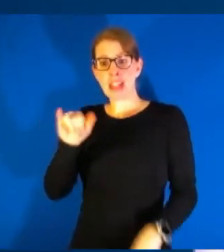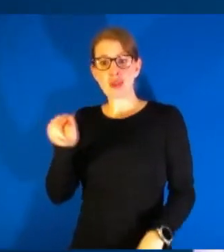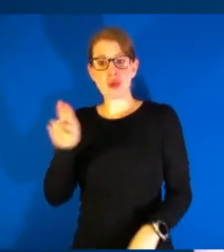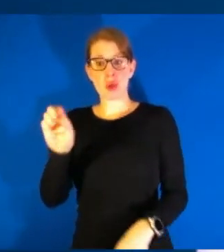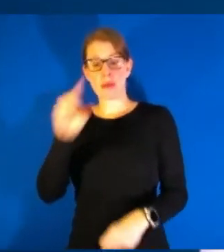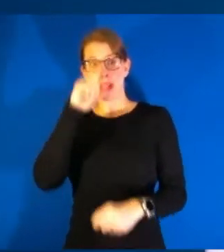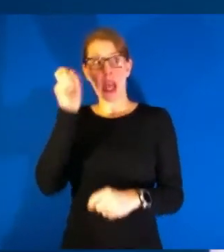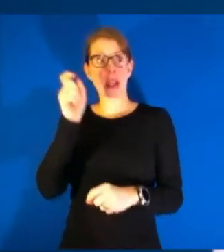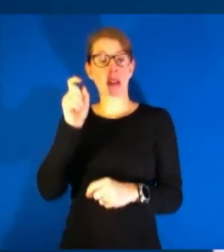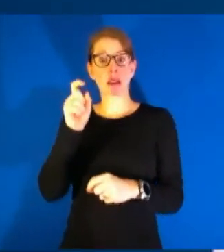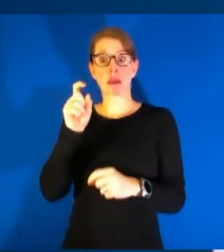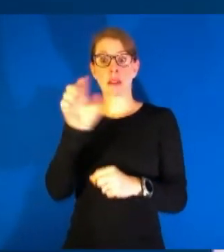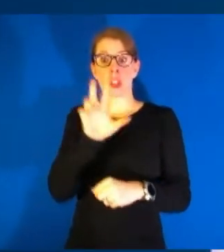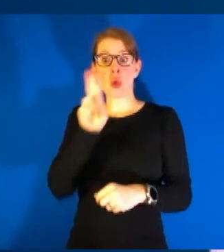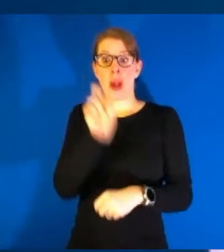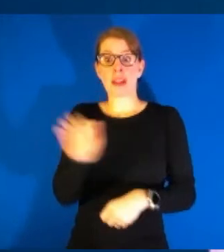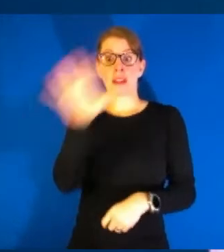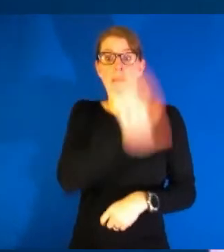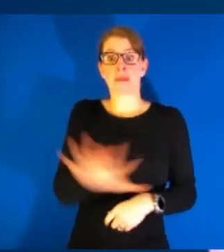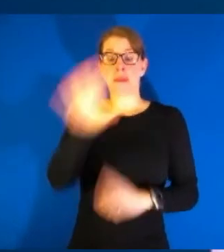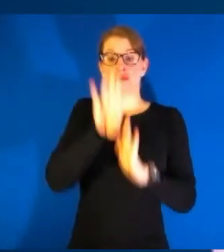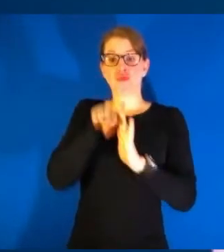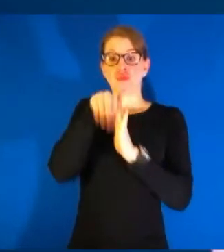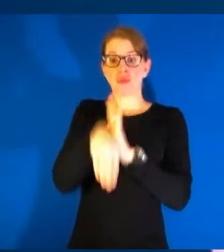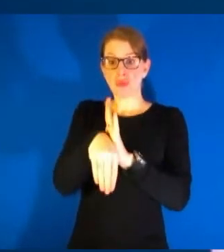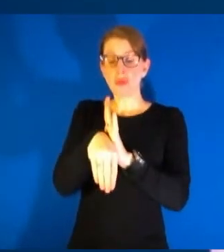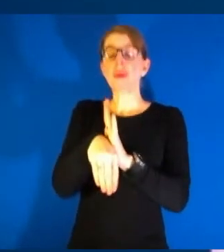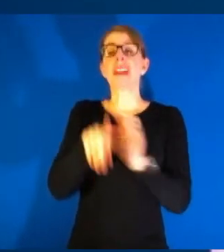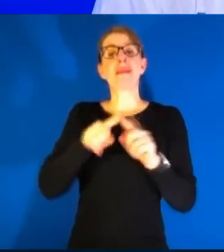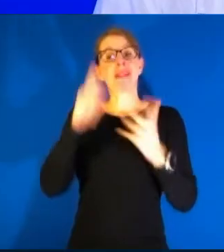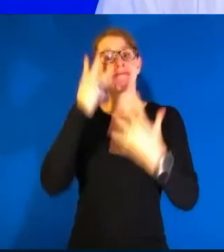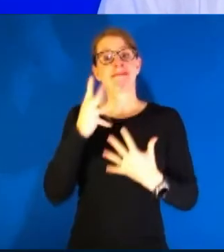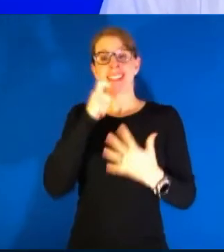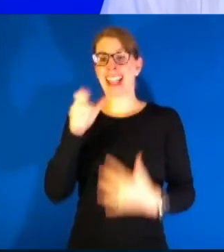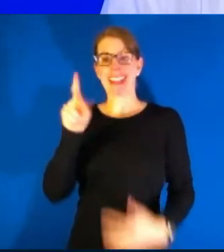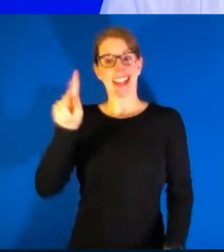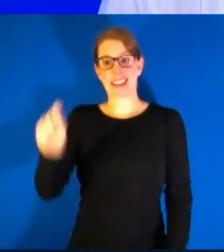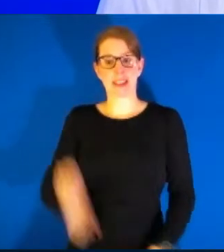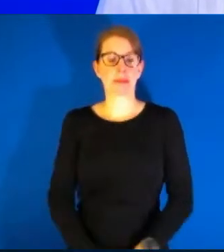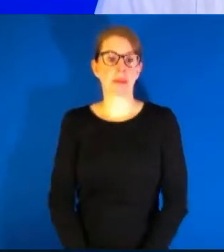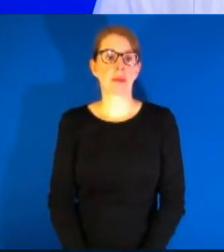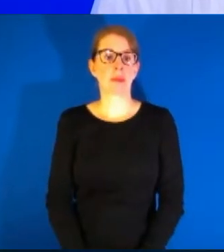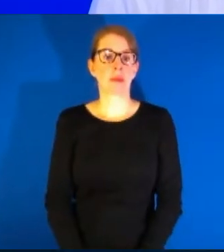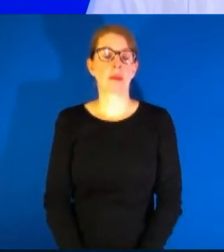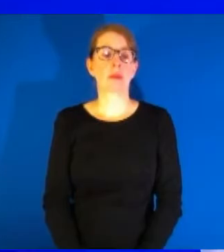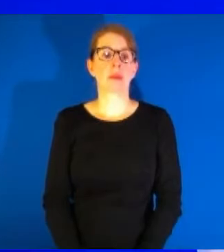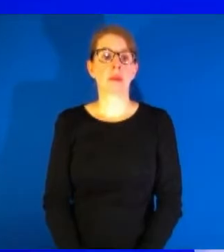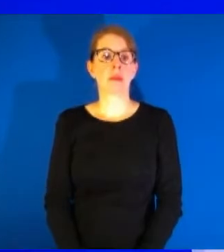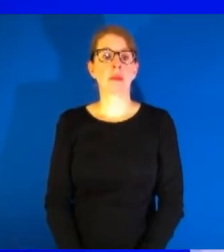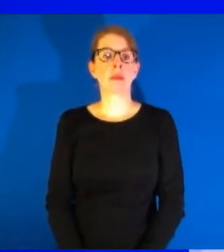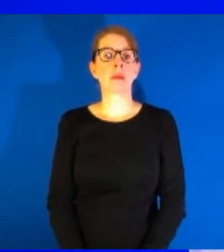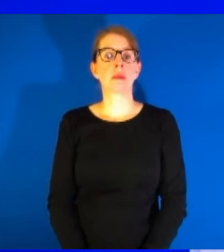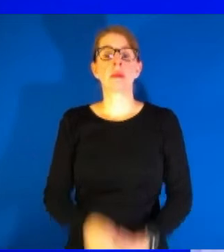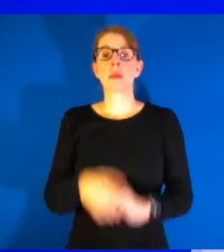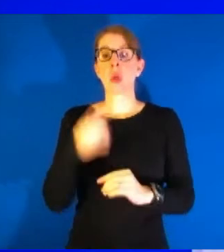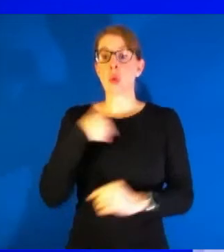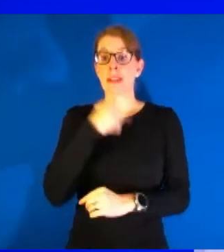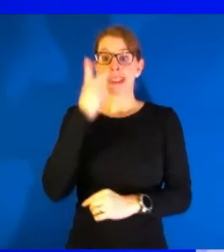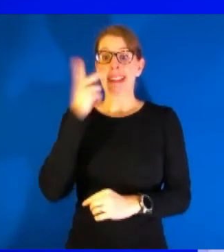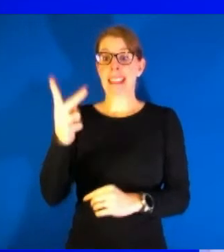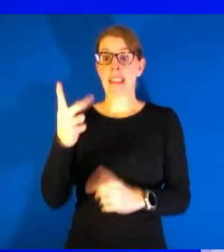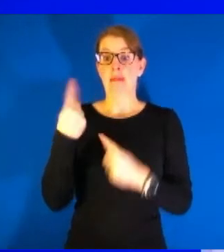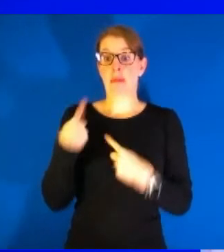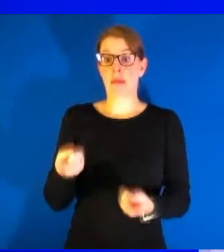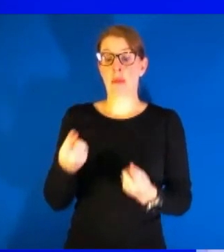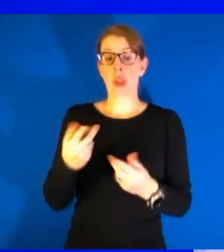States. Unfortunately, it's not gone down in Kansas. Yeah, I agree exactly. What we have seen is new